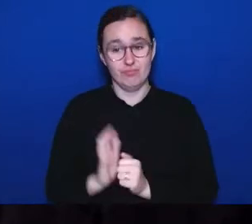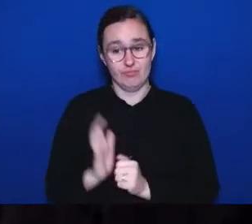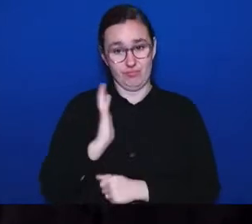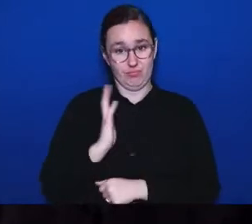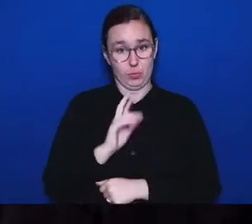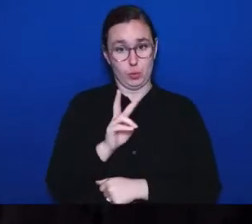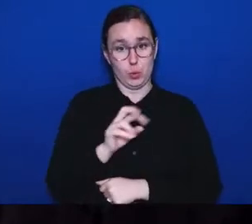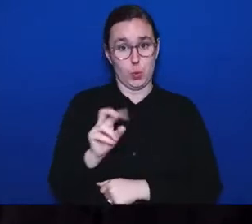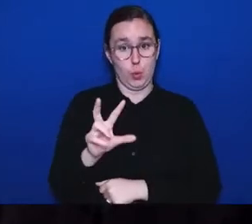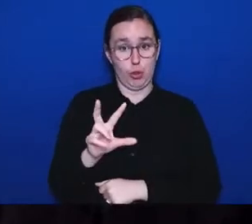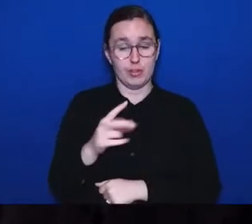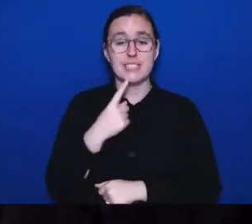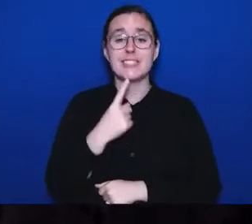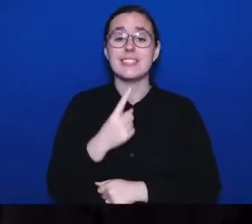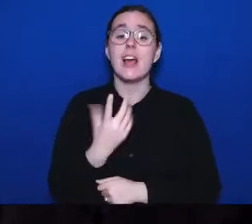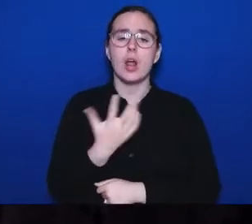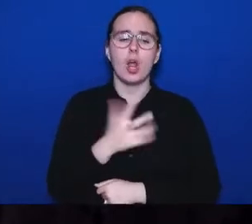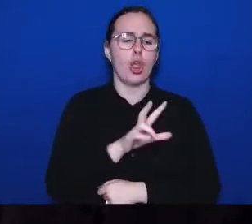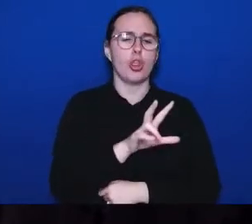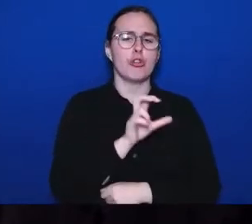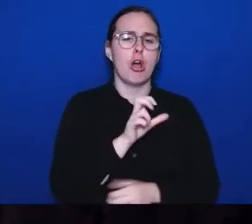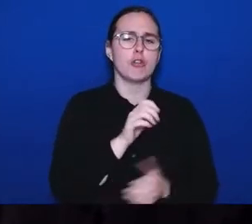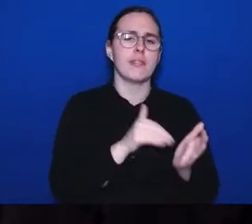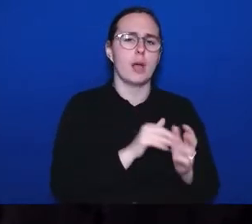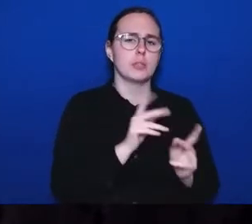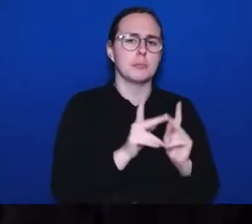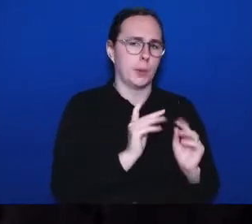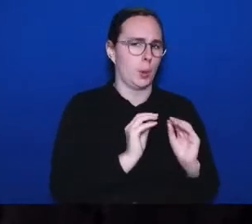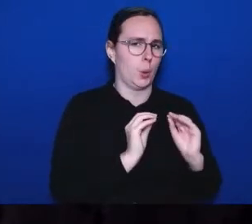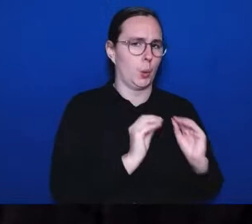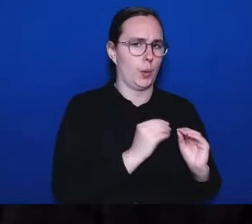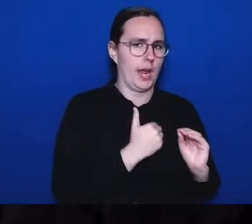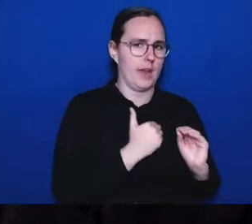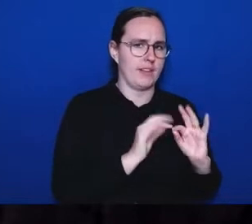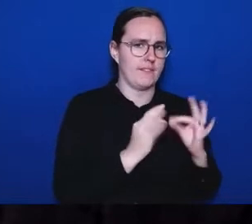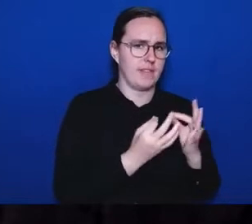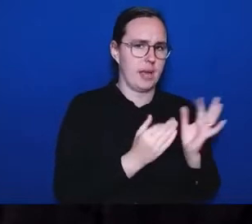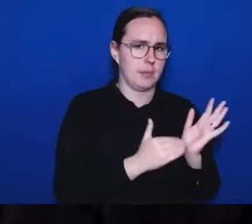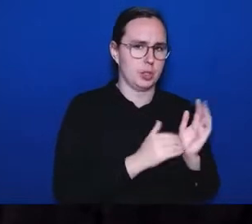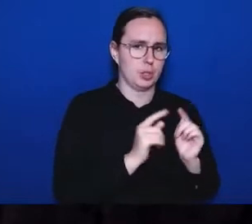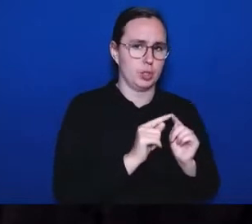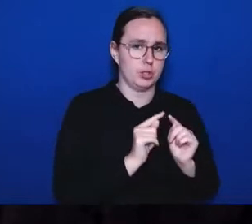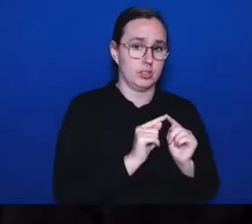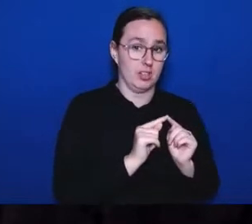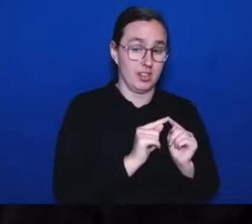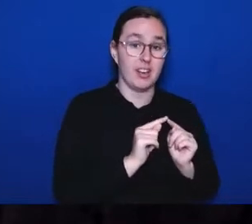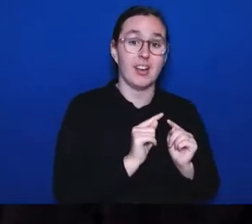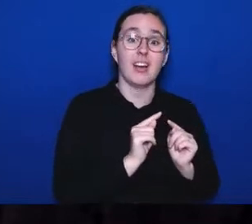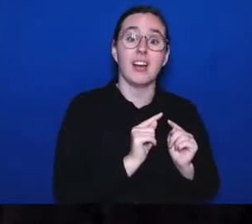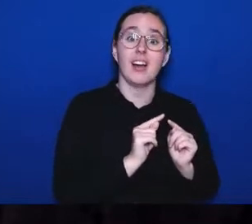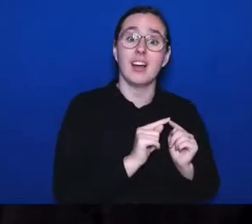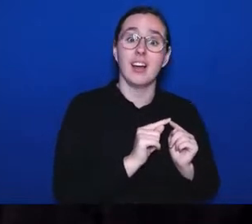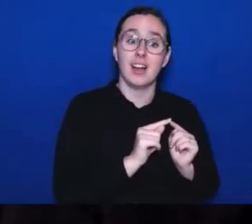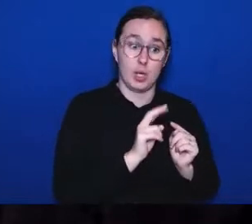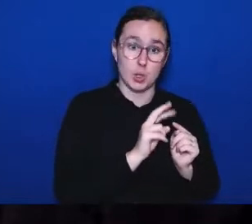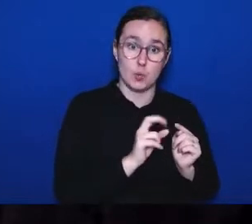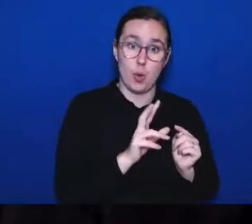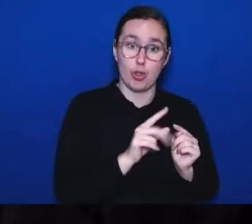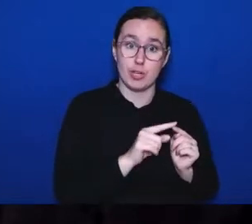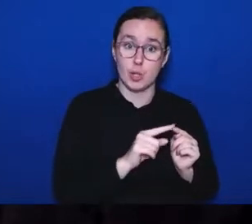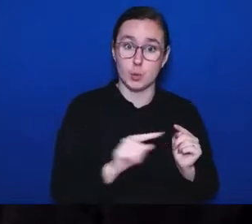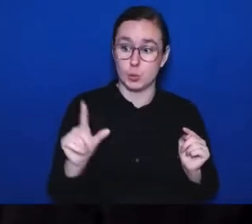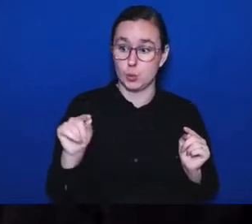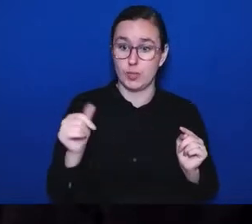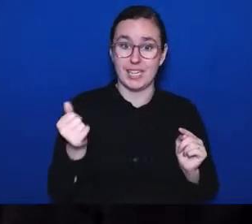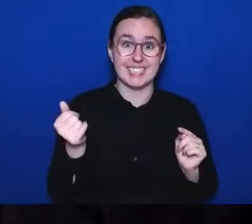tripled in the years between 2003 and 2017. This in spite of the fact that a commitment was made